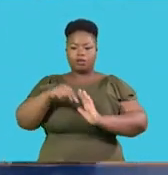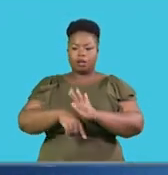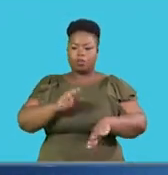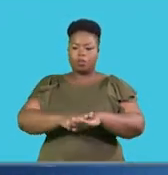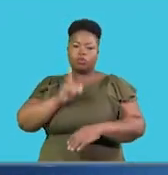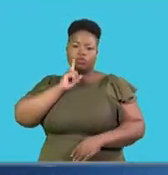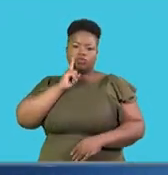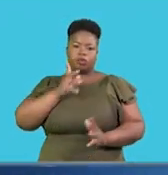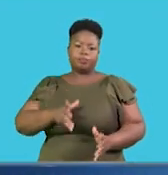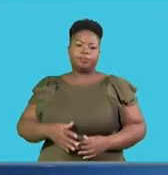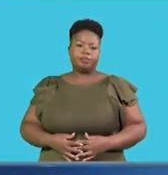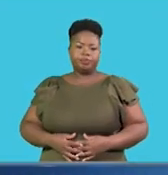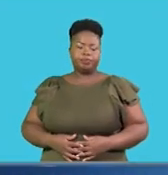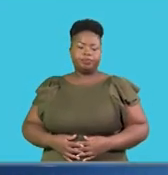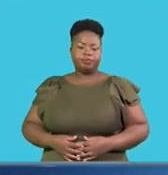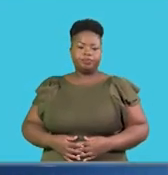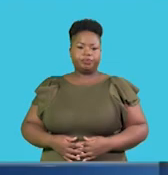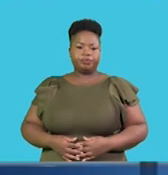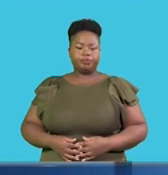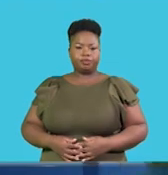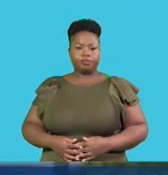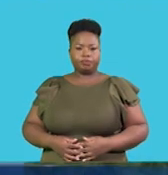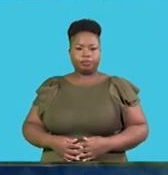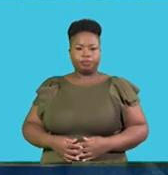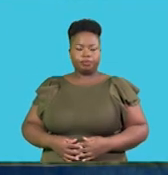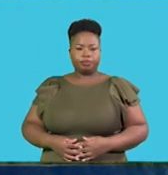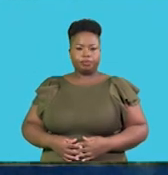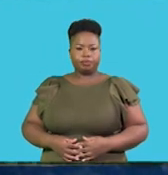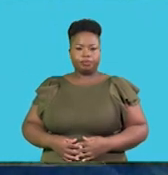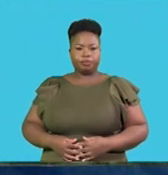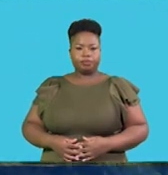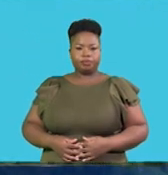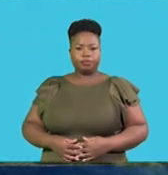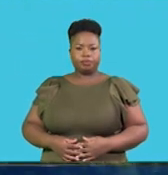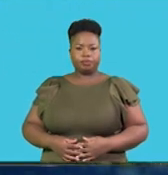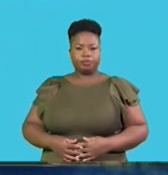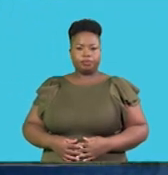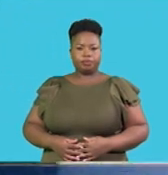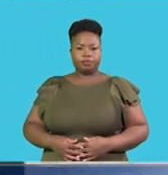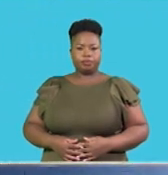obekwa izityholo. Kwiindaba zeSoweto TV, ndingunomzabalazo Mduka, Ennerdale.